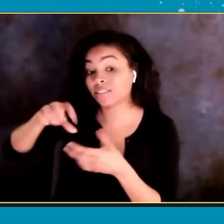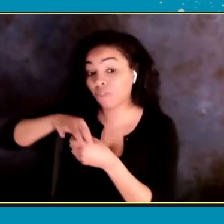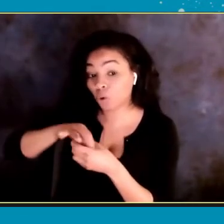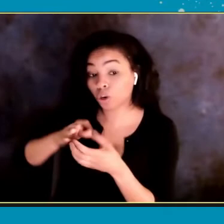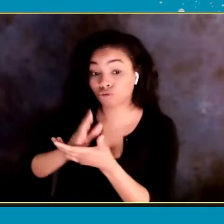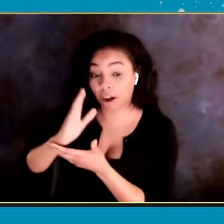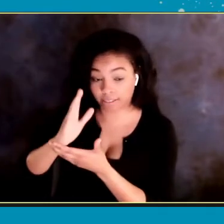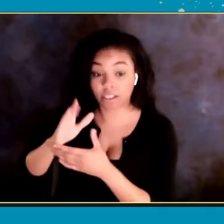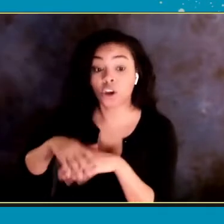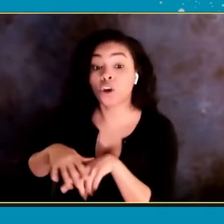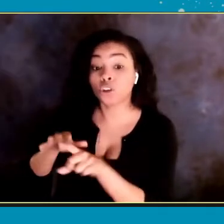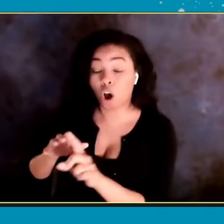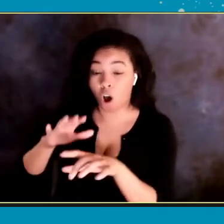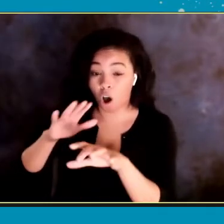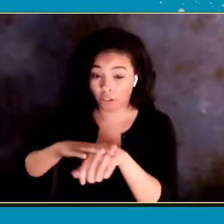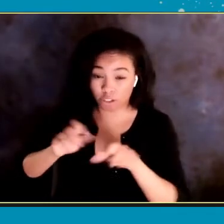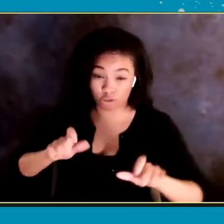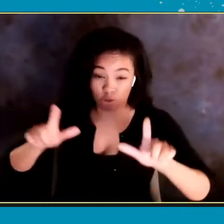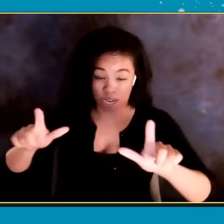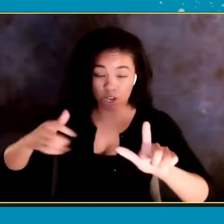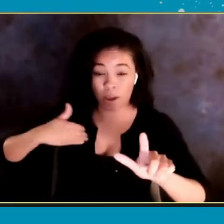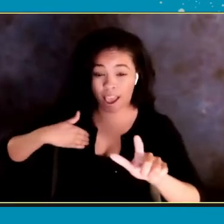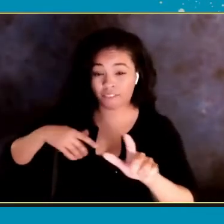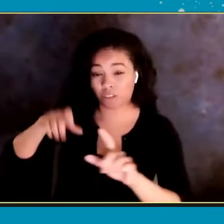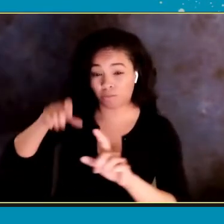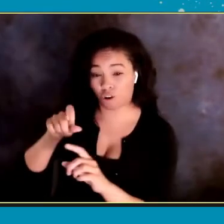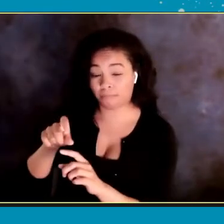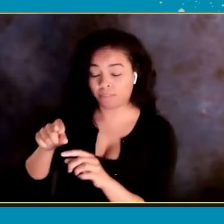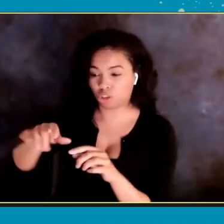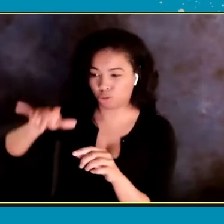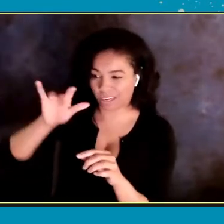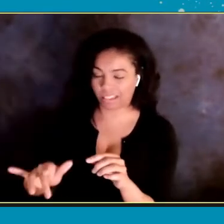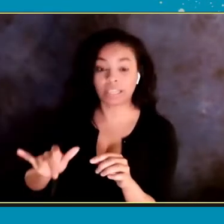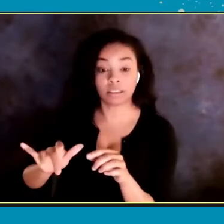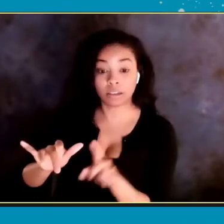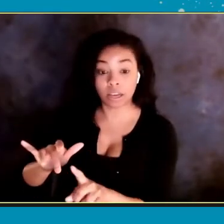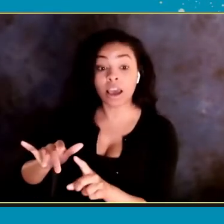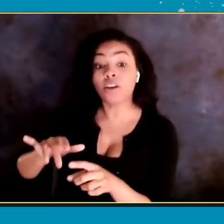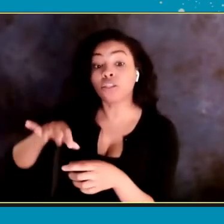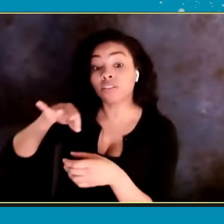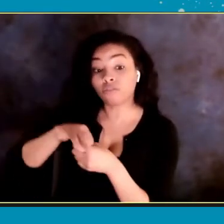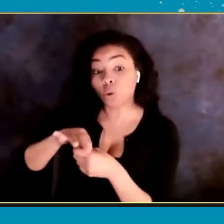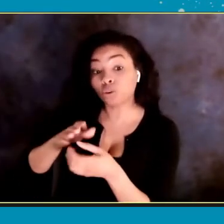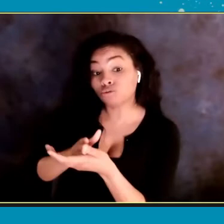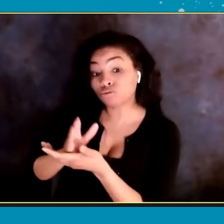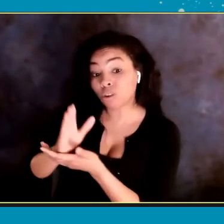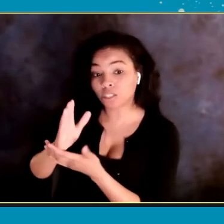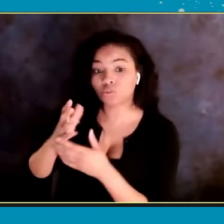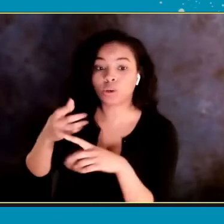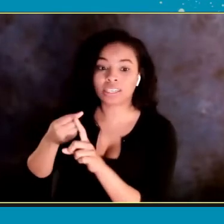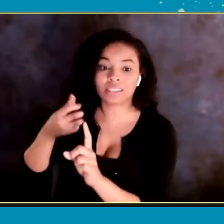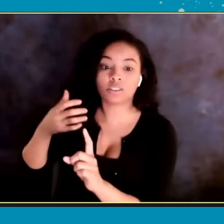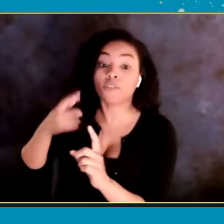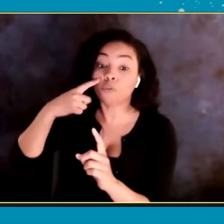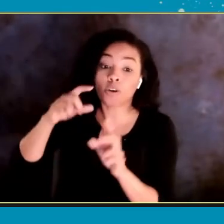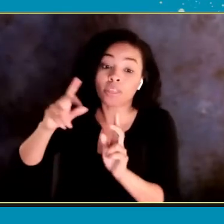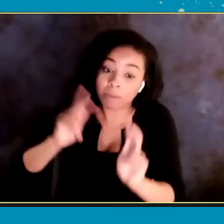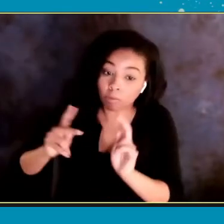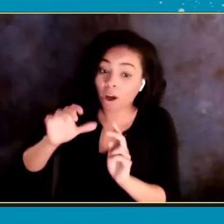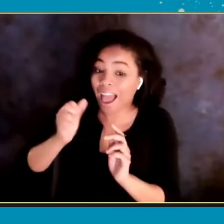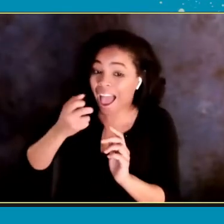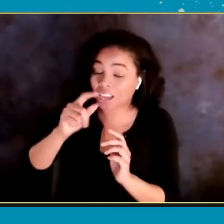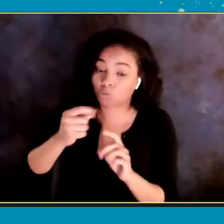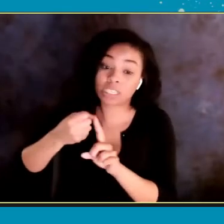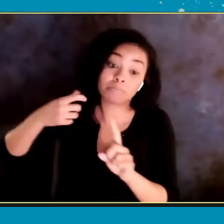The For the People Act would make it easier to vote by expanding early voting, ending gerrymandering,